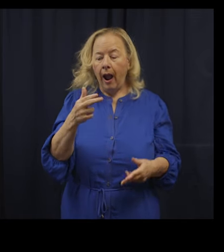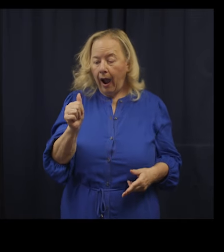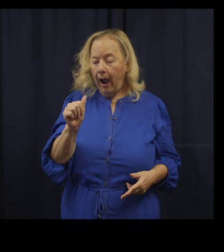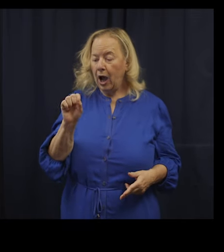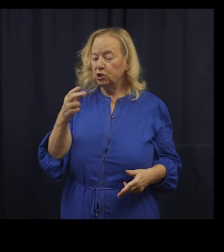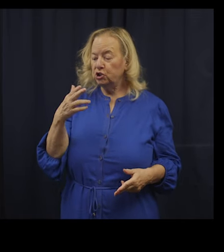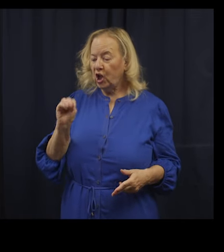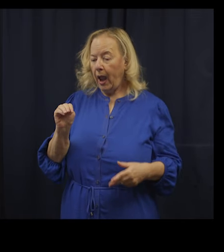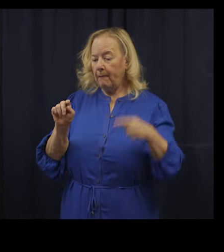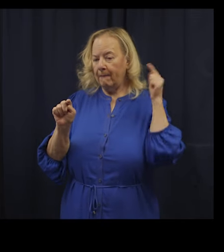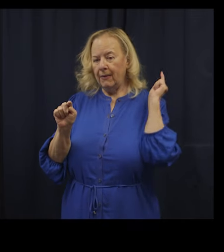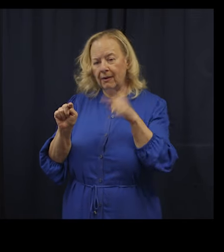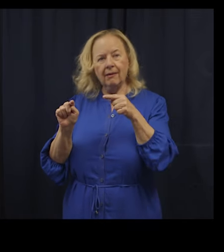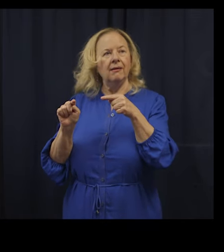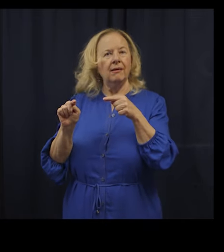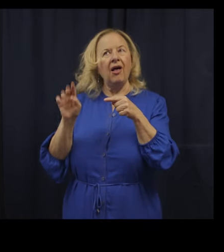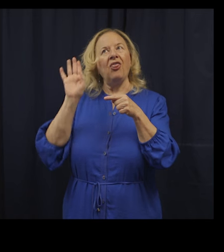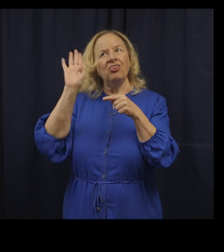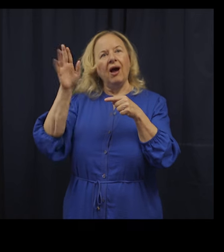there.